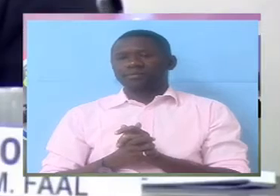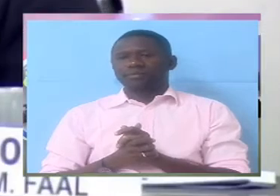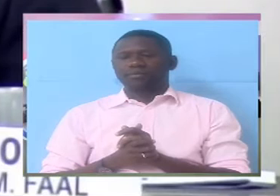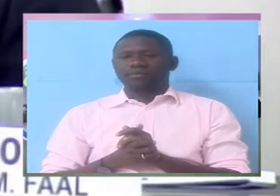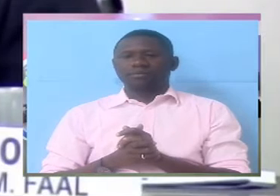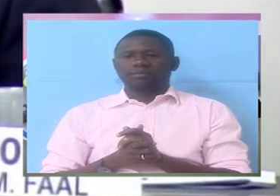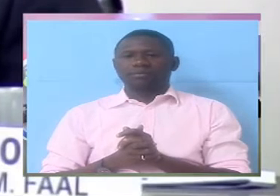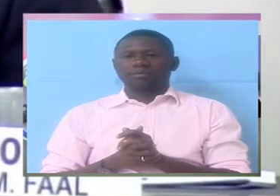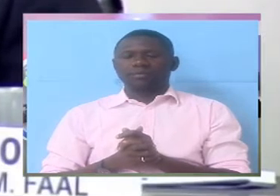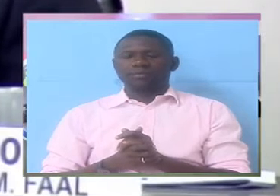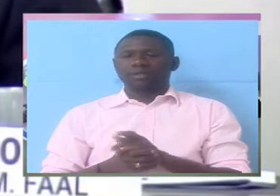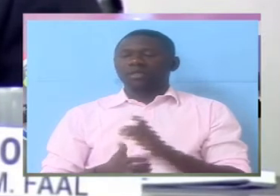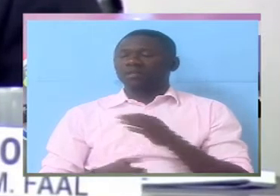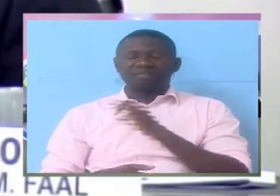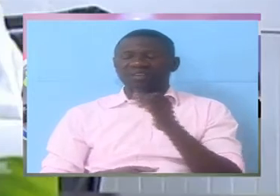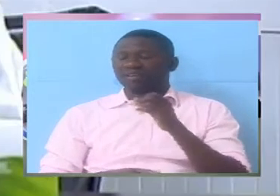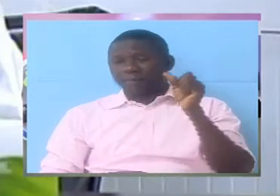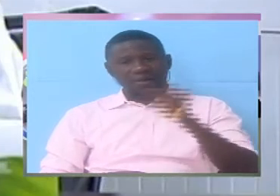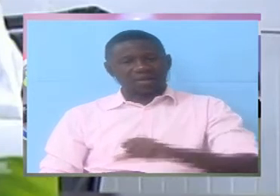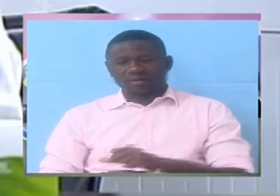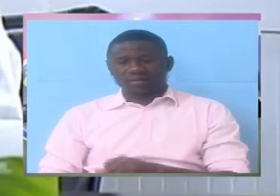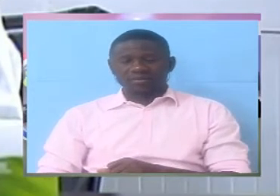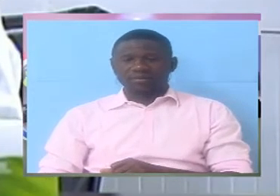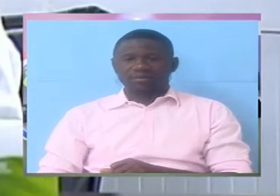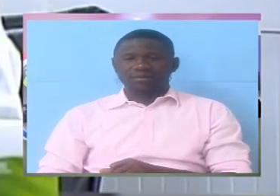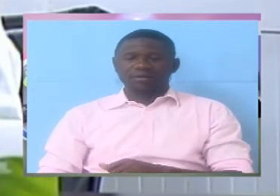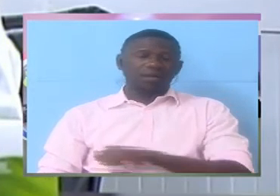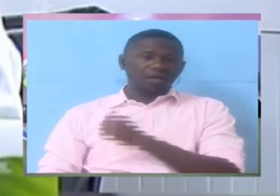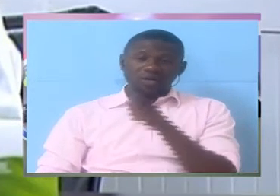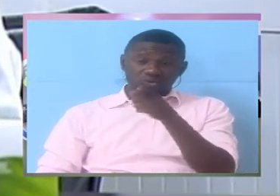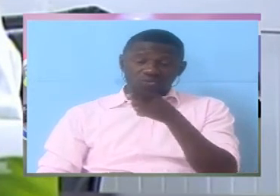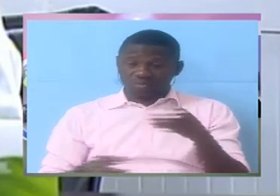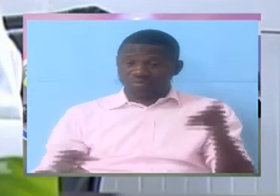It's very immoral. And you participated in